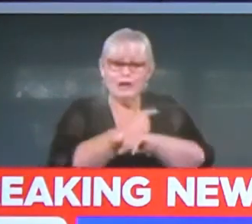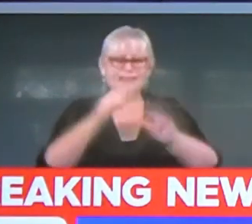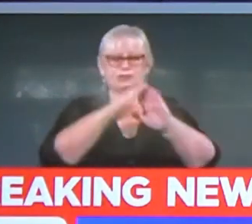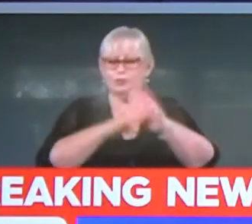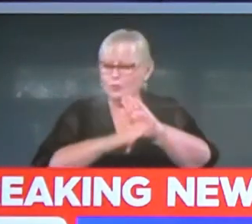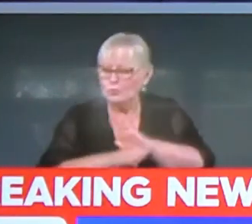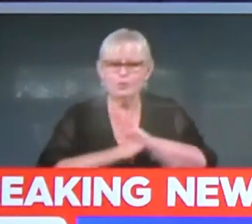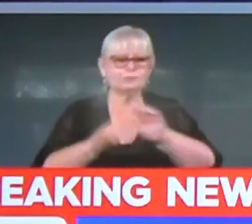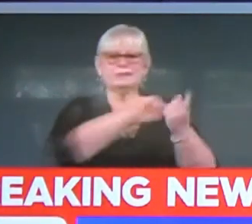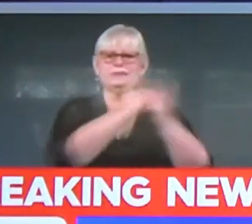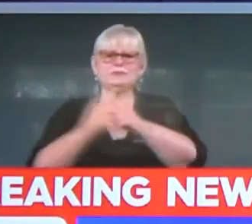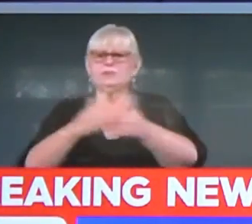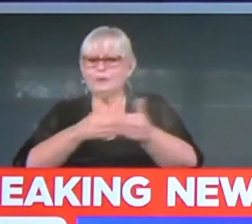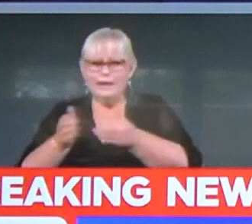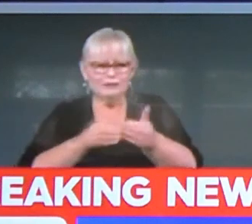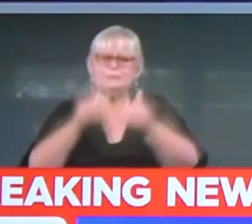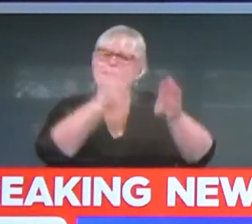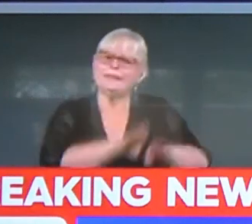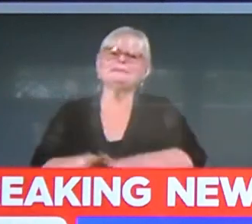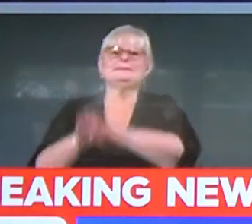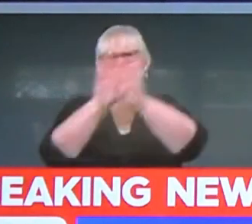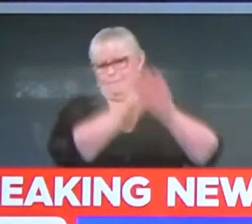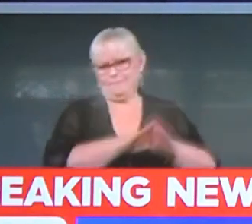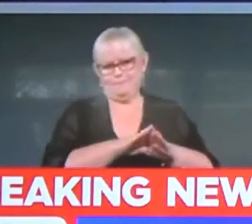that we're putting in place across the country.